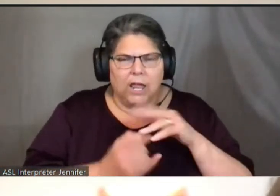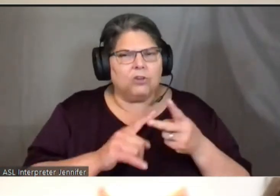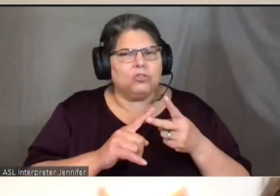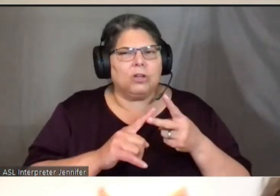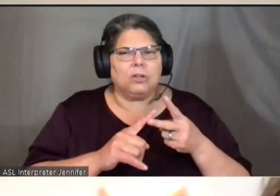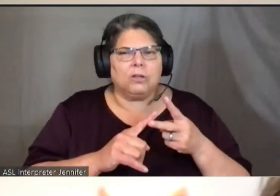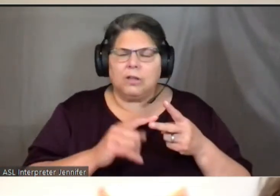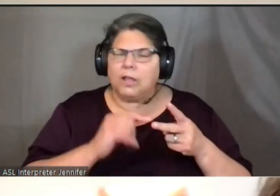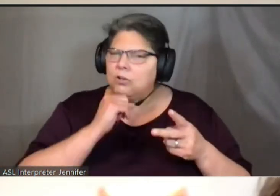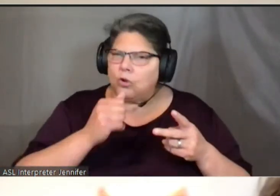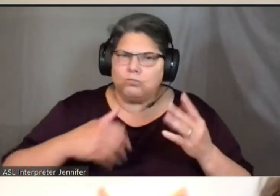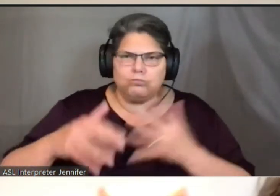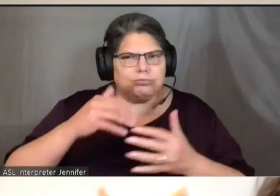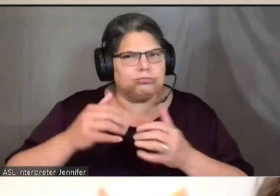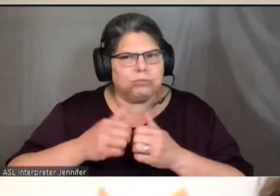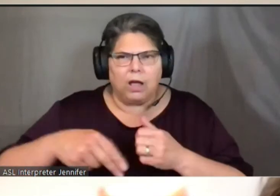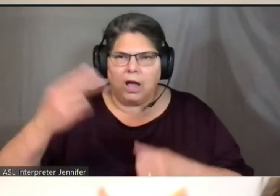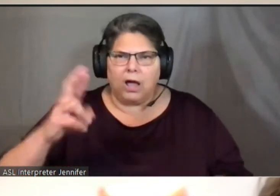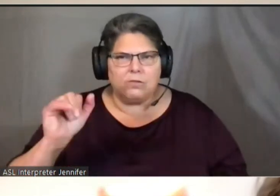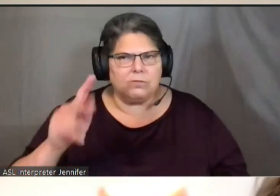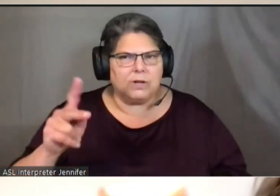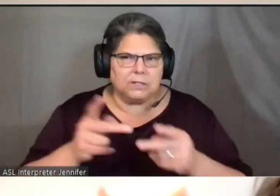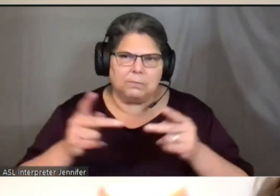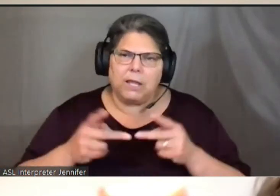high-risk settings.